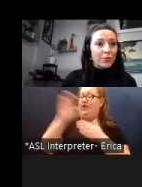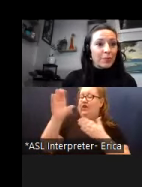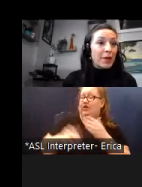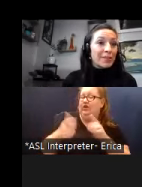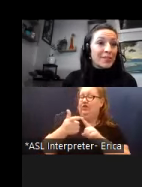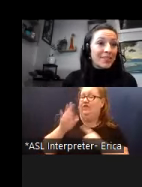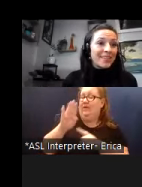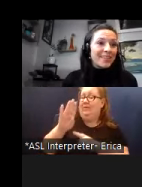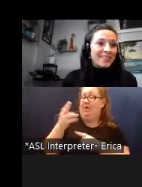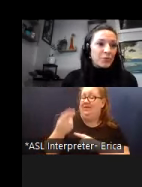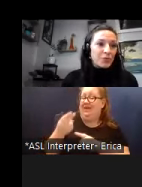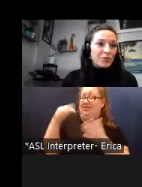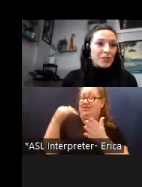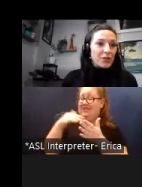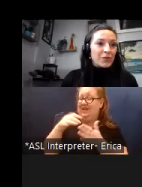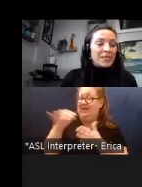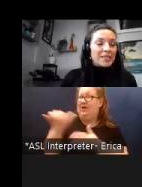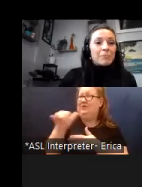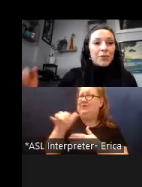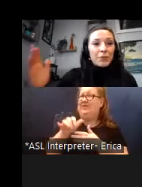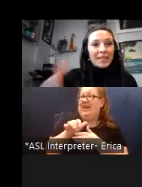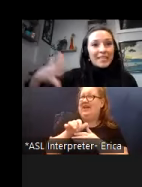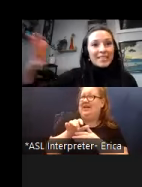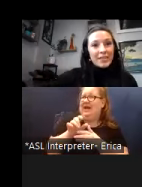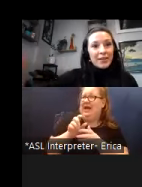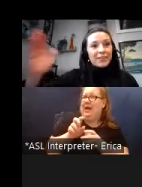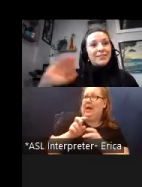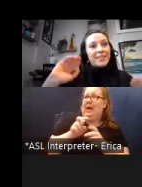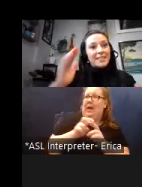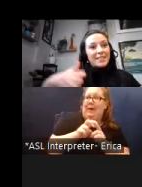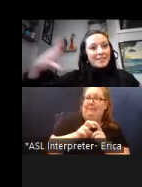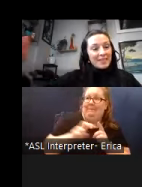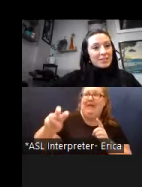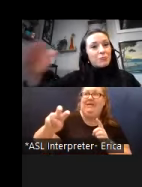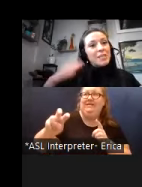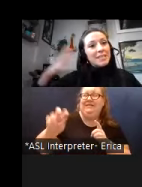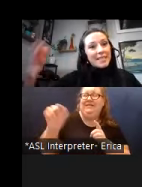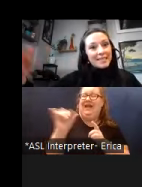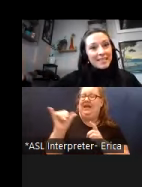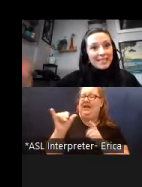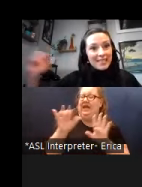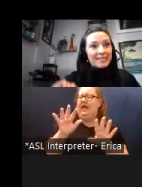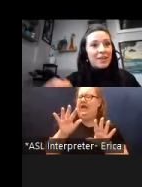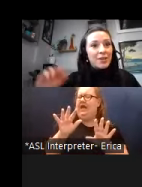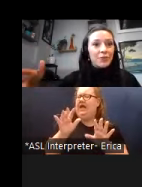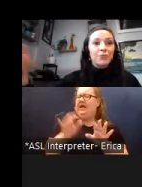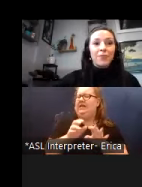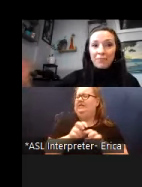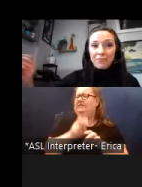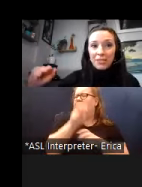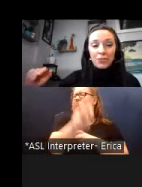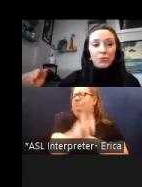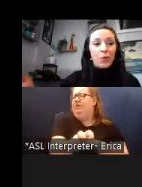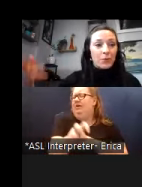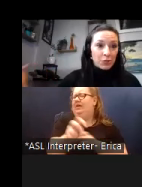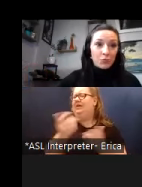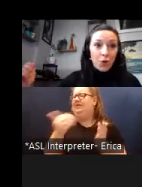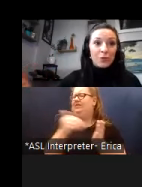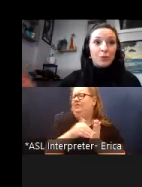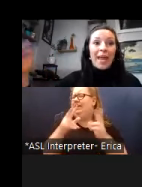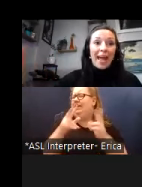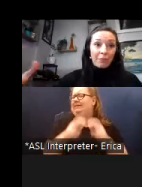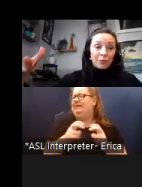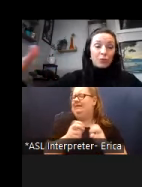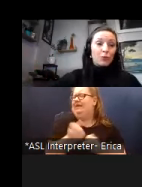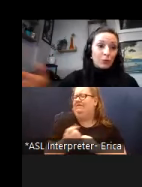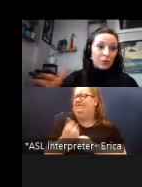was sort of a punt, sort of, you know, we need to, let's reassess this in another 5 years. What we do know